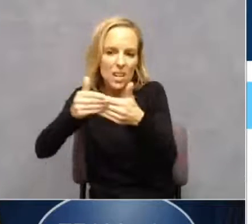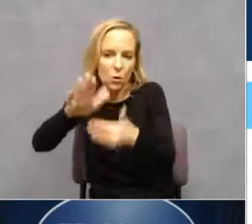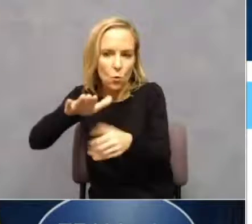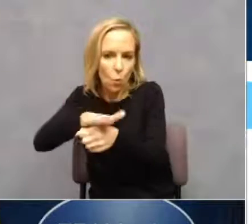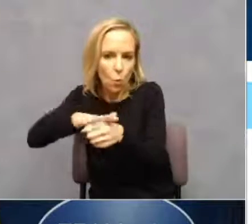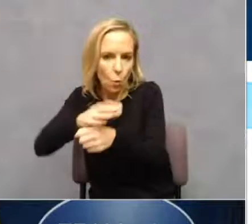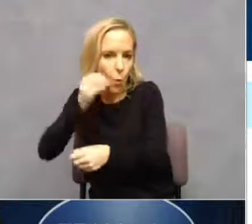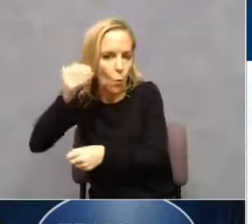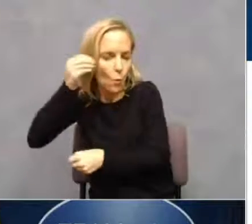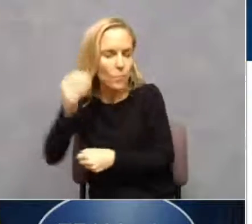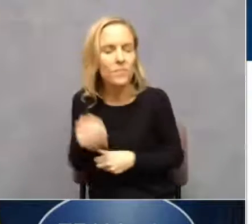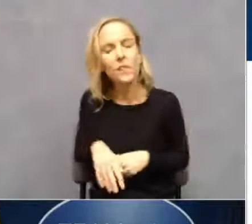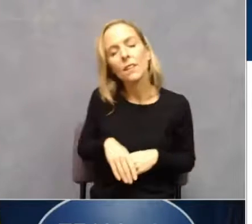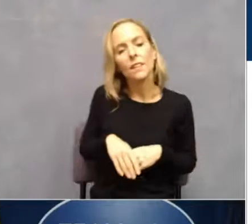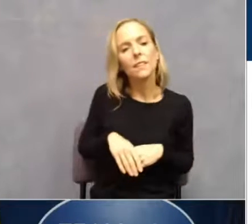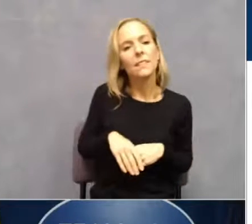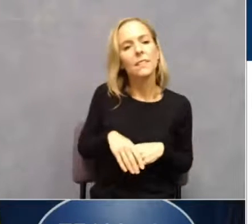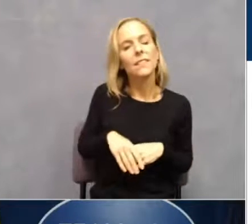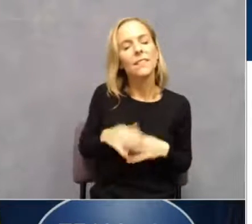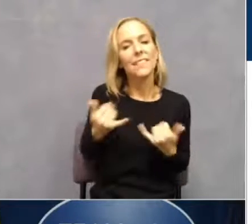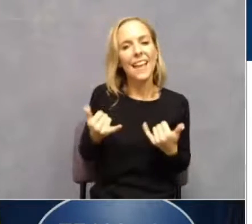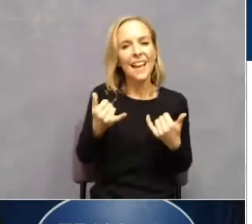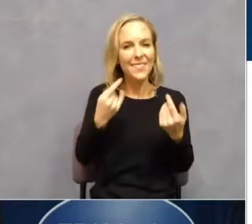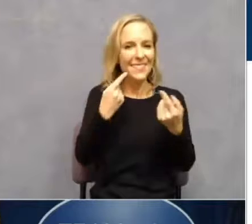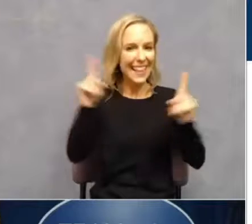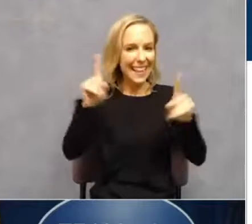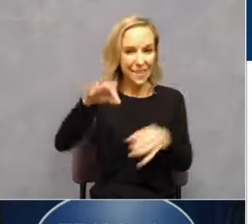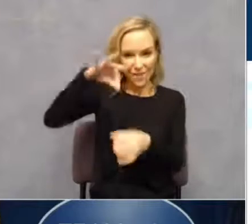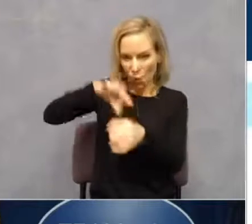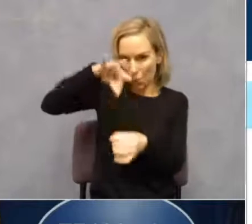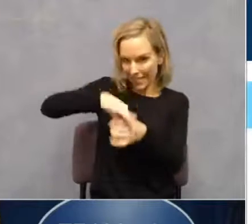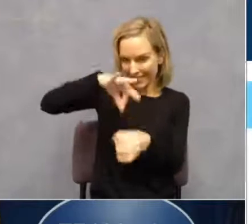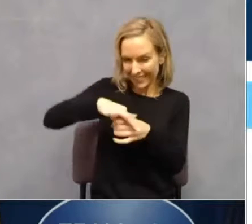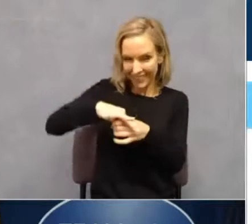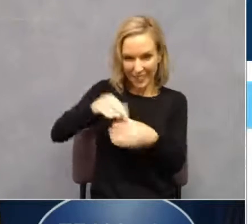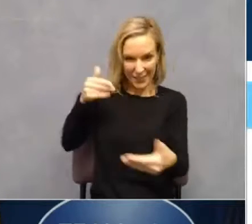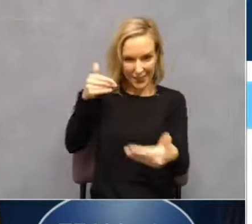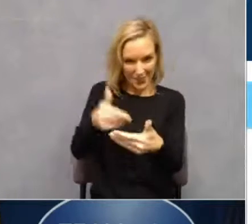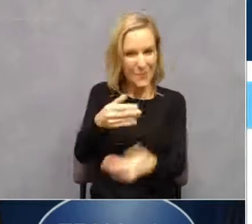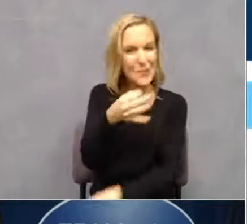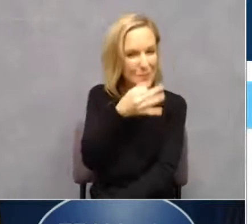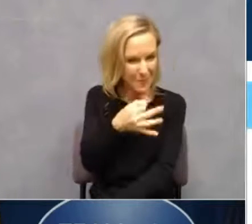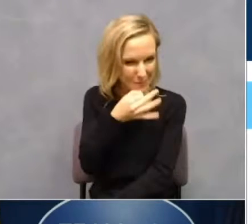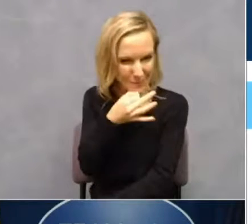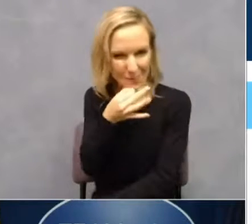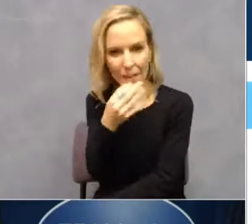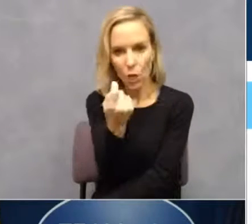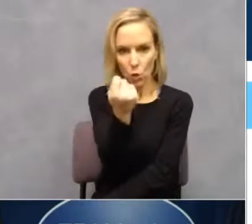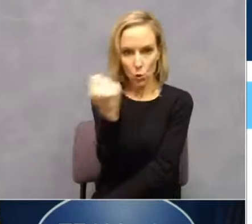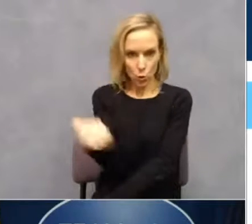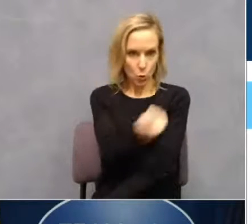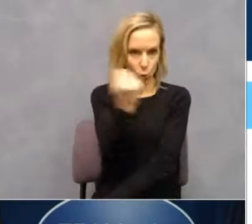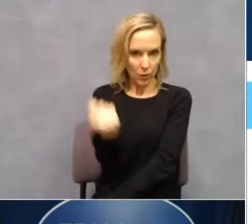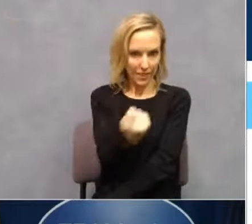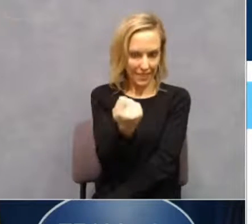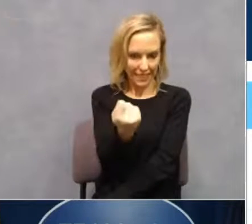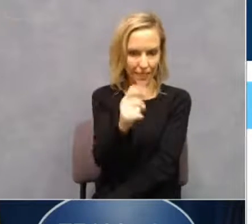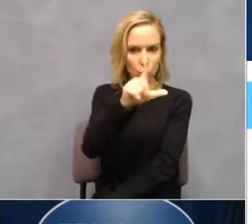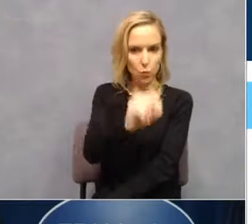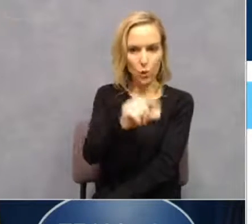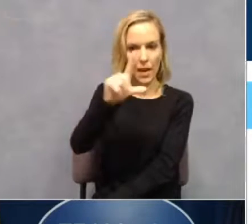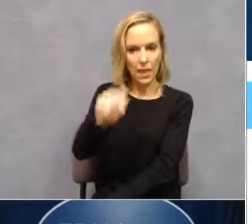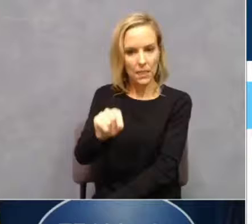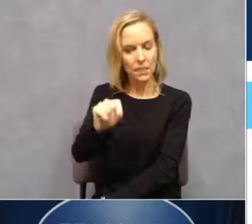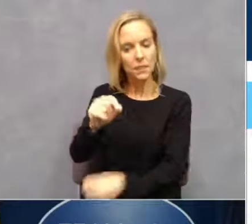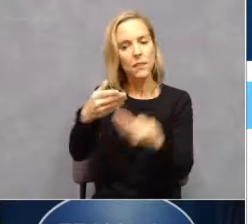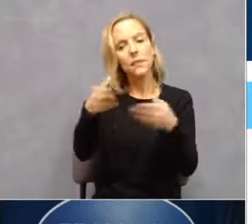Third up, we have voting. We're almost there, guys. Tuesday is the 2020 general election, so